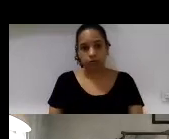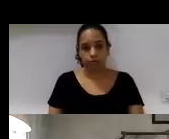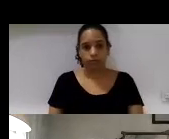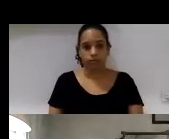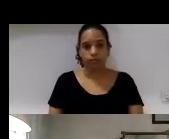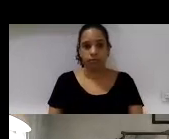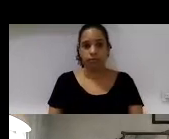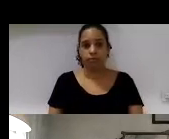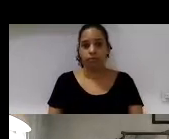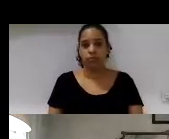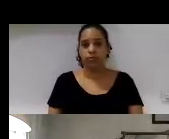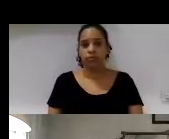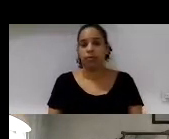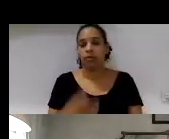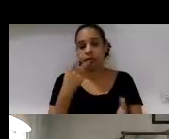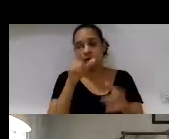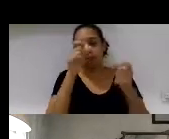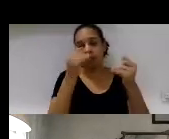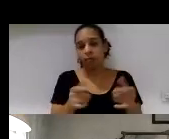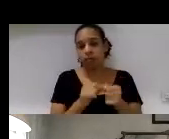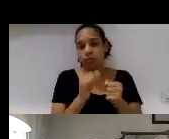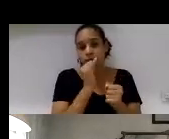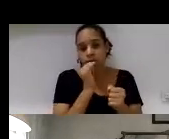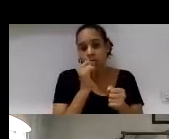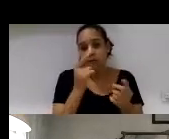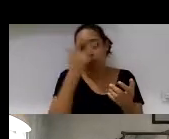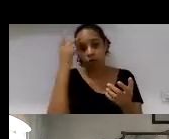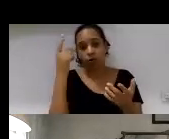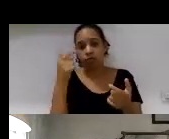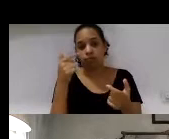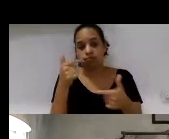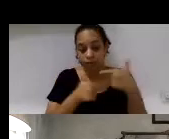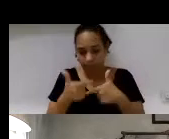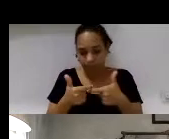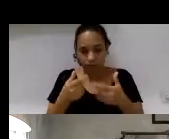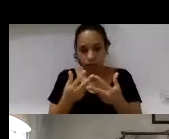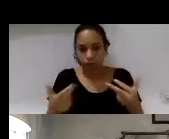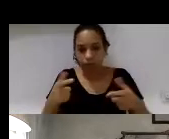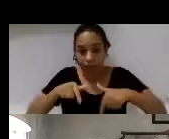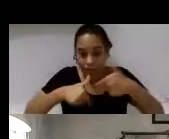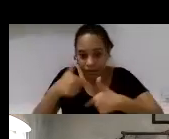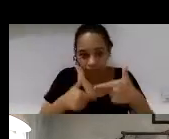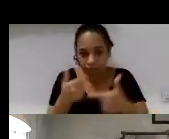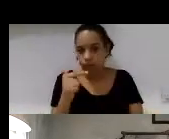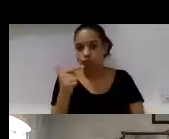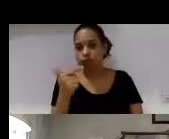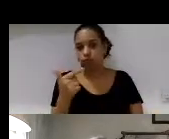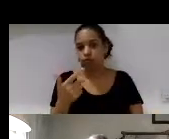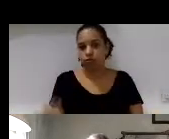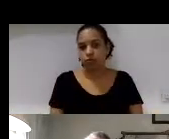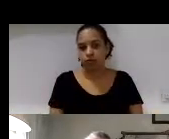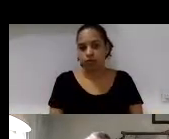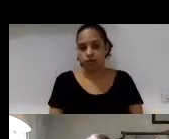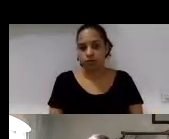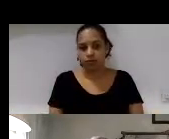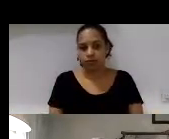young intelligentsia who had led the revolution, used religious doctrine to raise a militia from amongst the